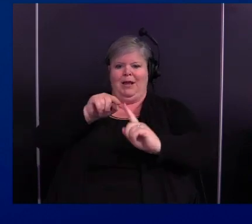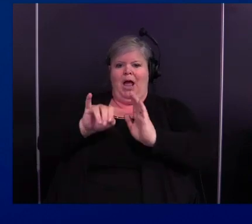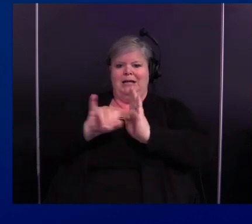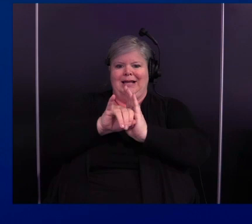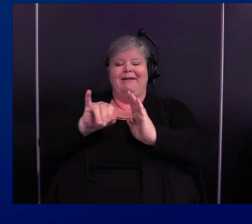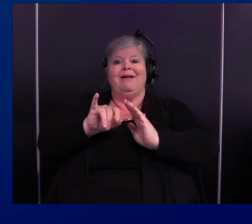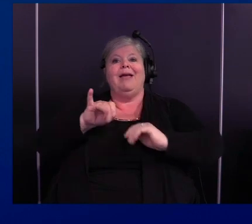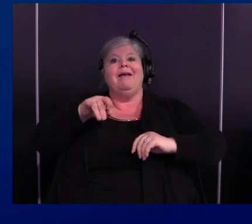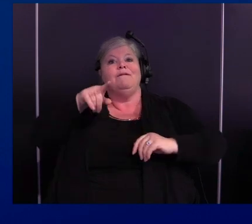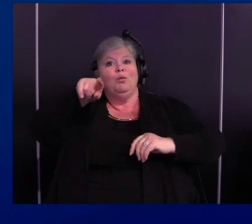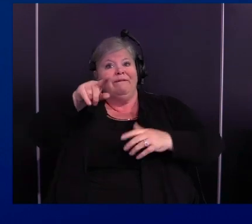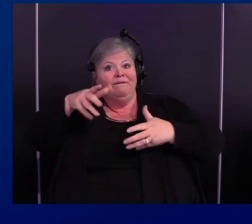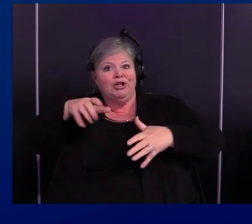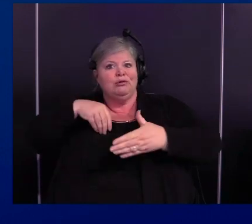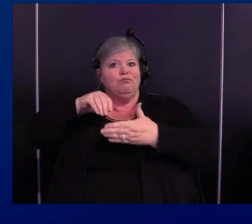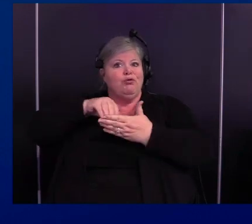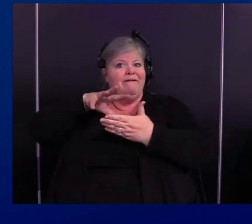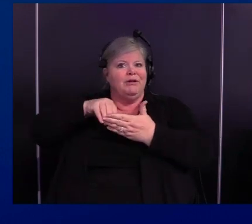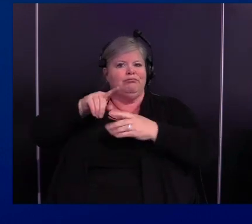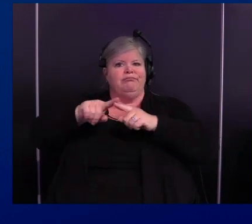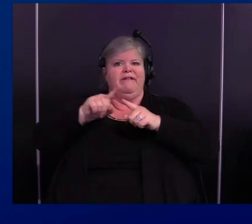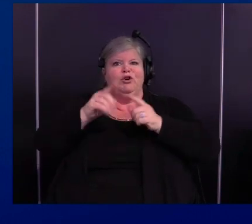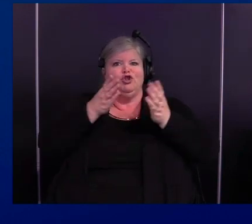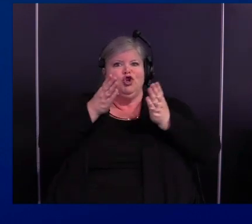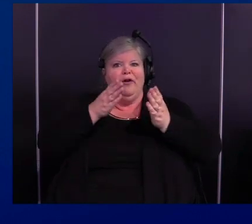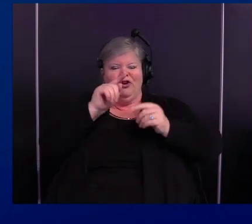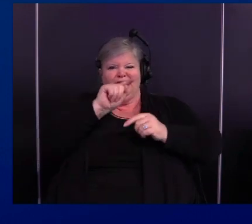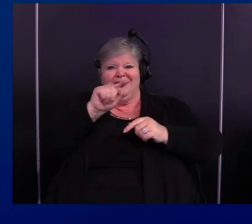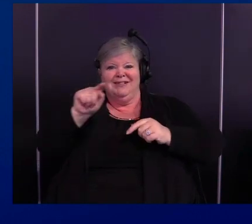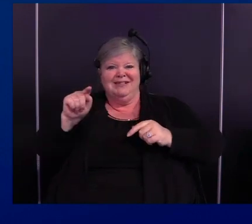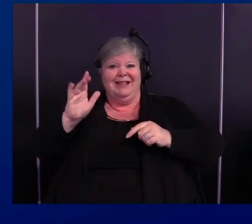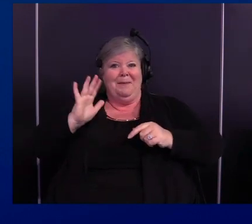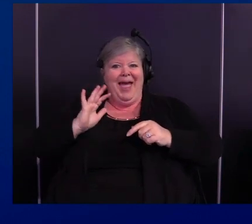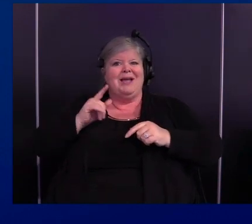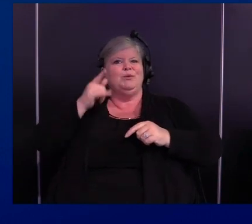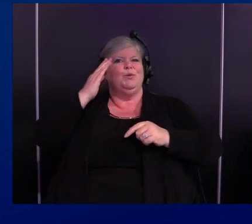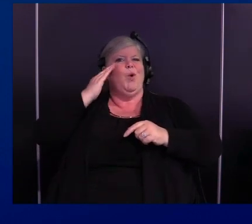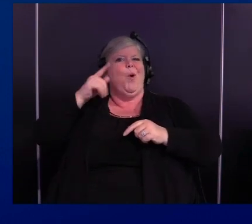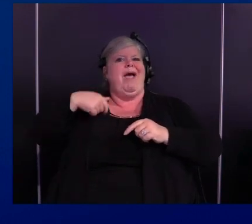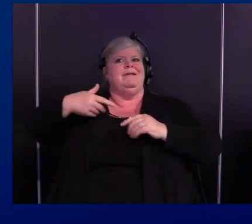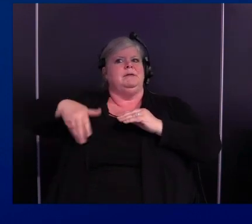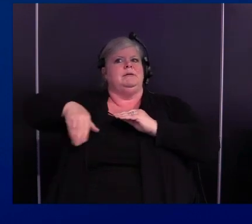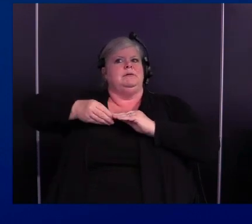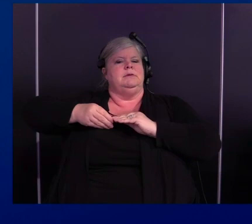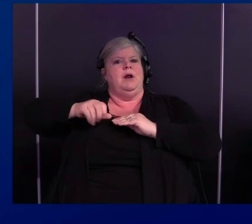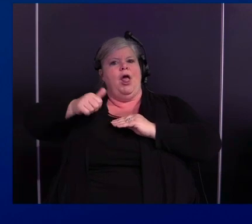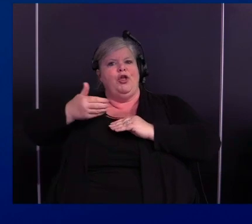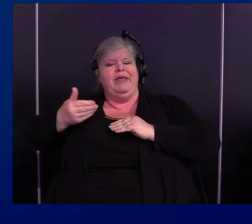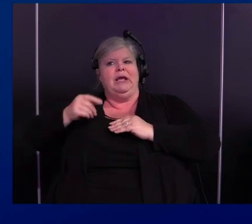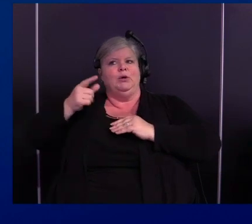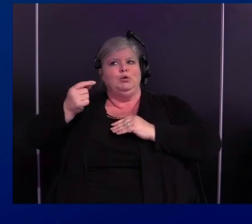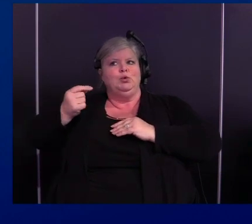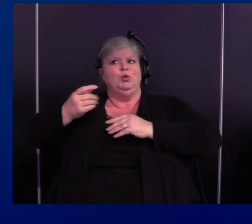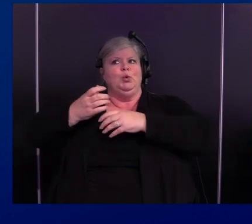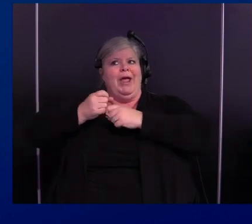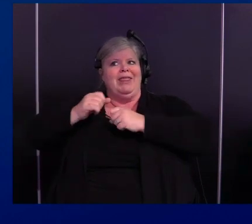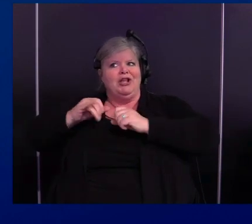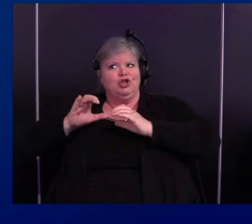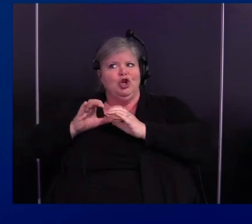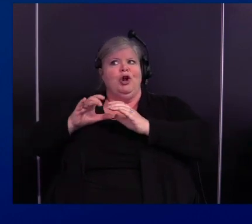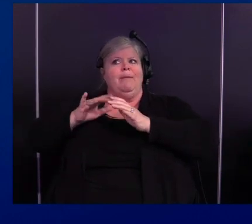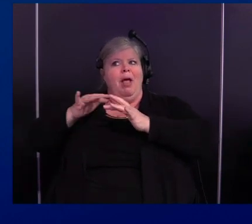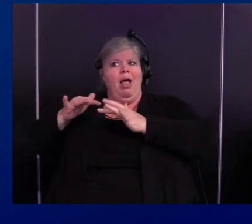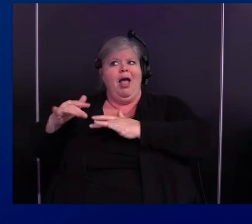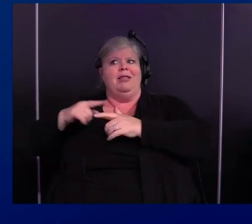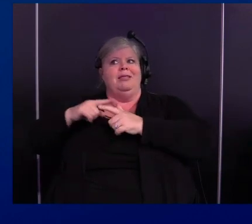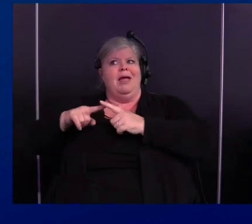provisioned servers in the past knows that that has typically been, well, I got to go do this other thing to get a cert, and then sneaker net it